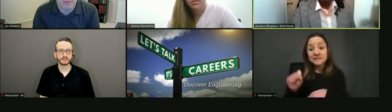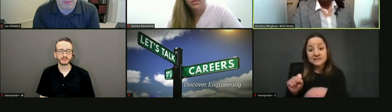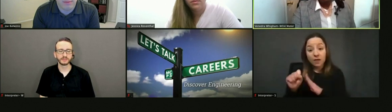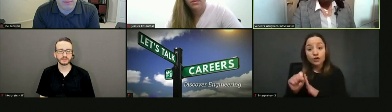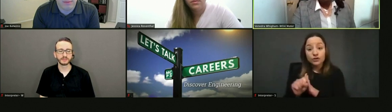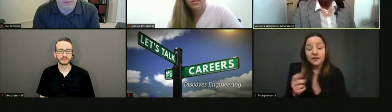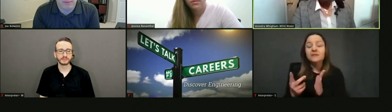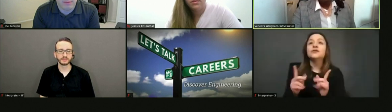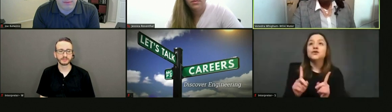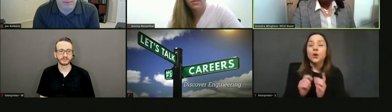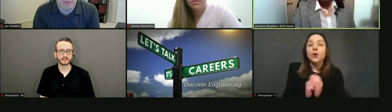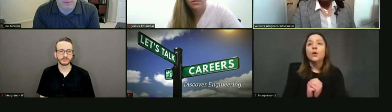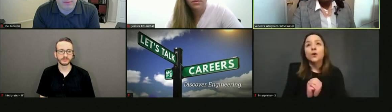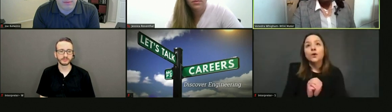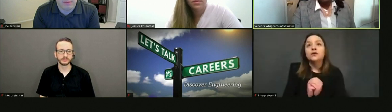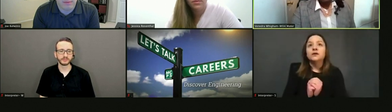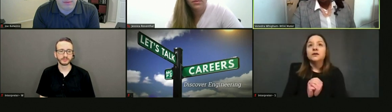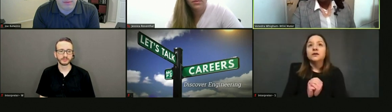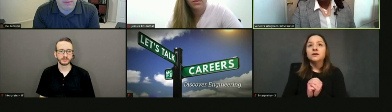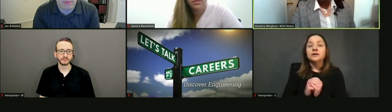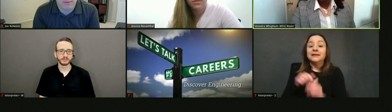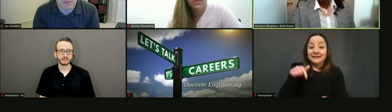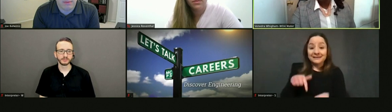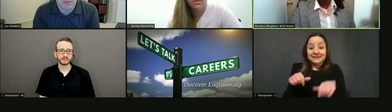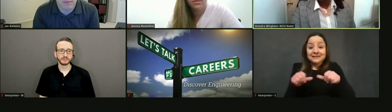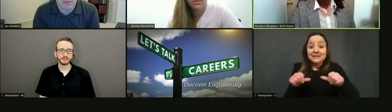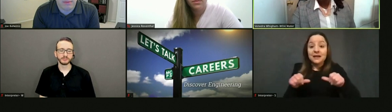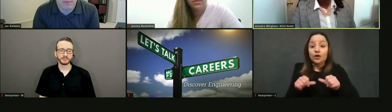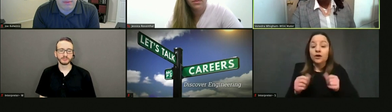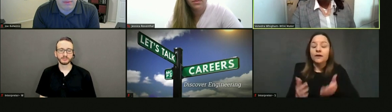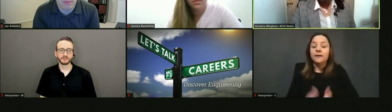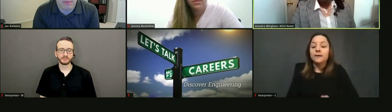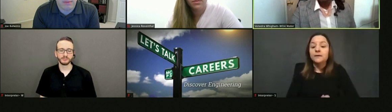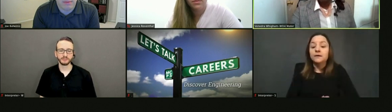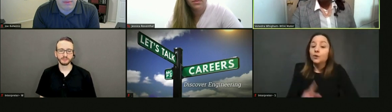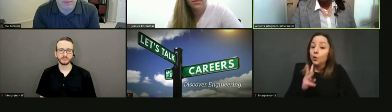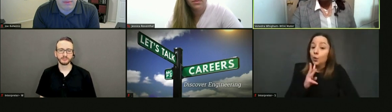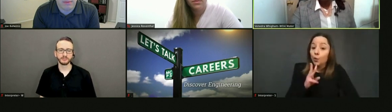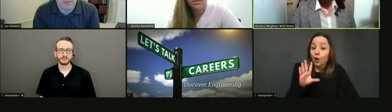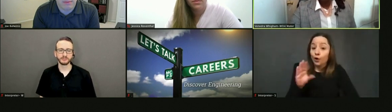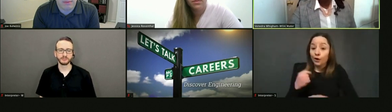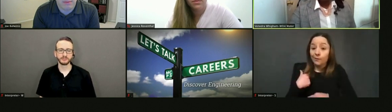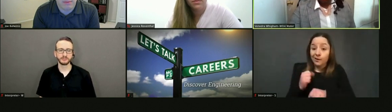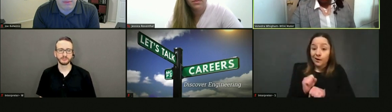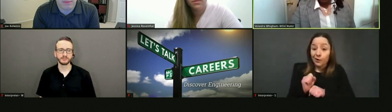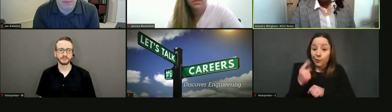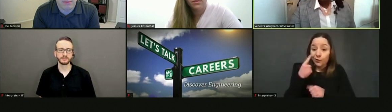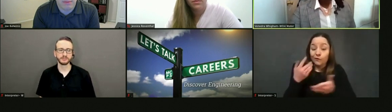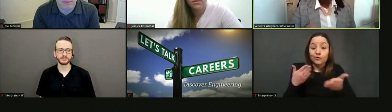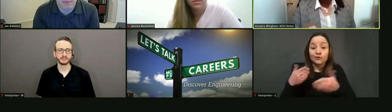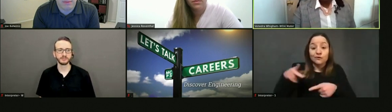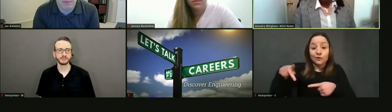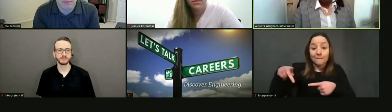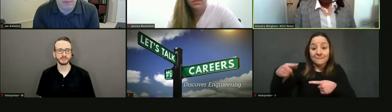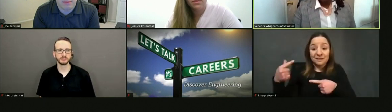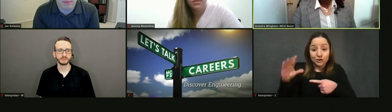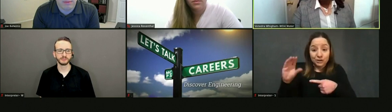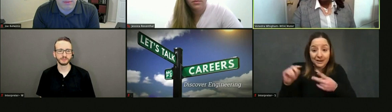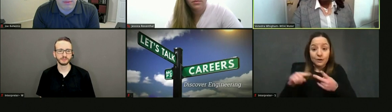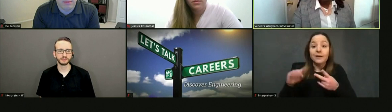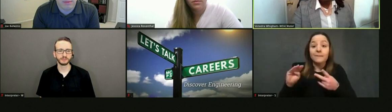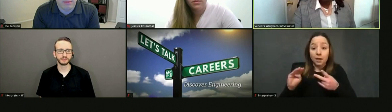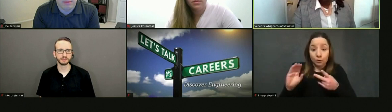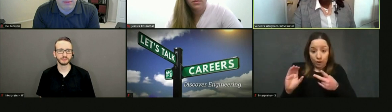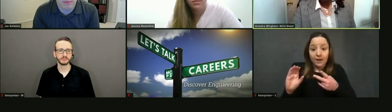so, you know, in this area, the water company that I work for services Prince George's County and Montgomery County